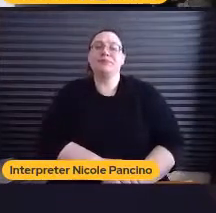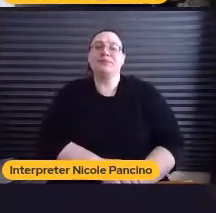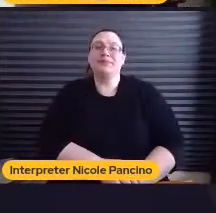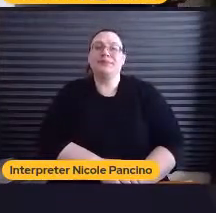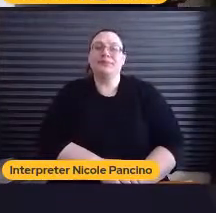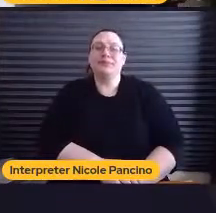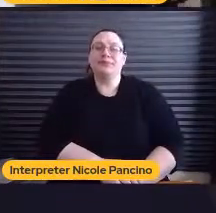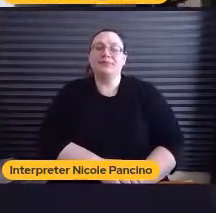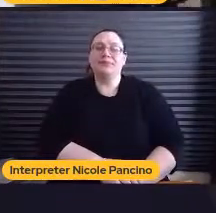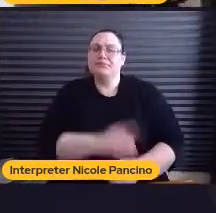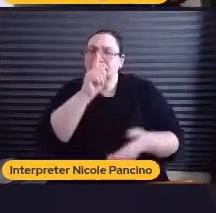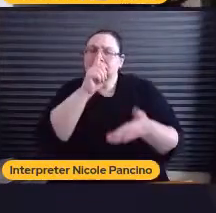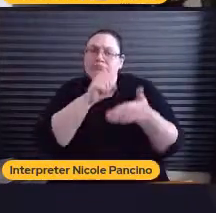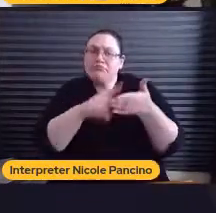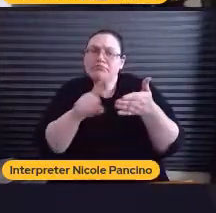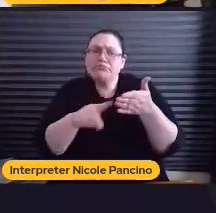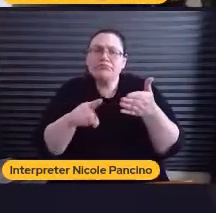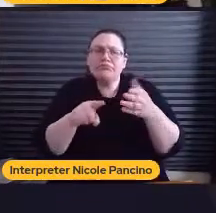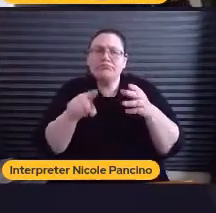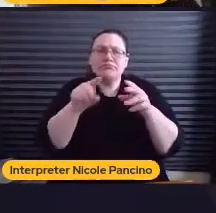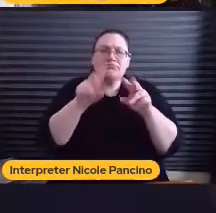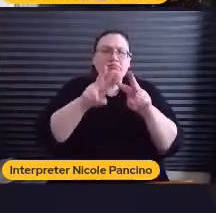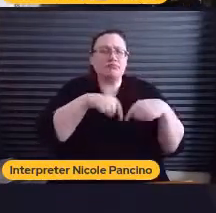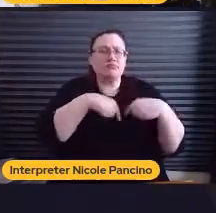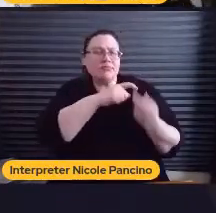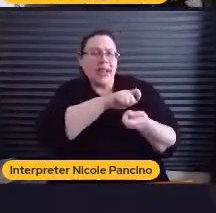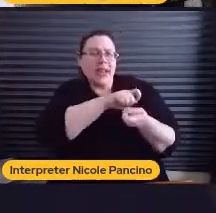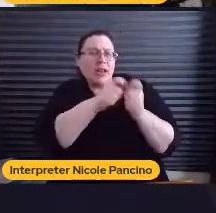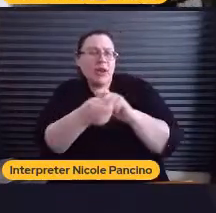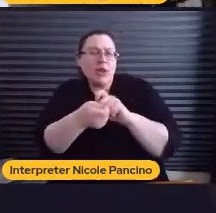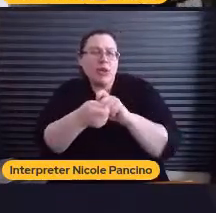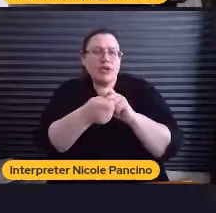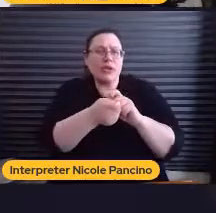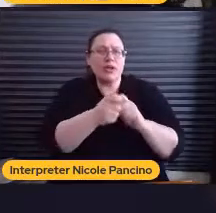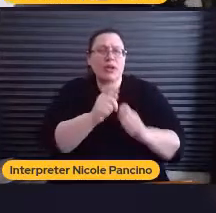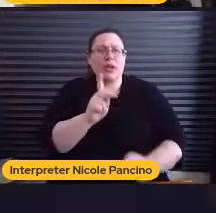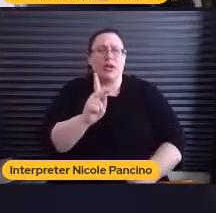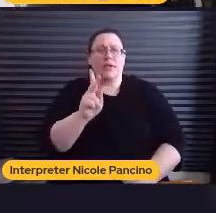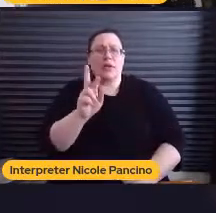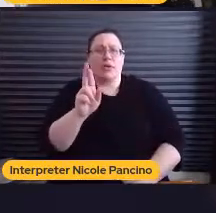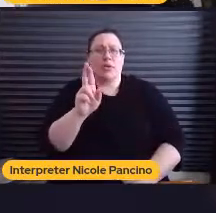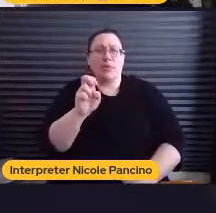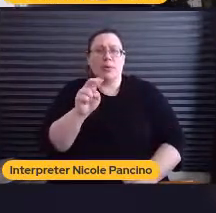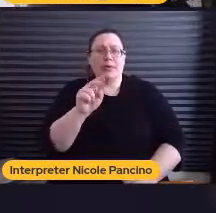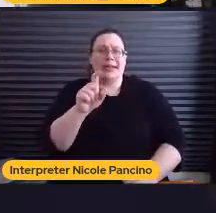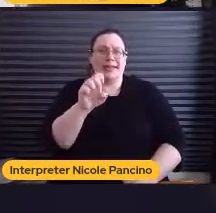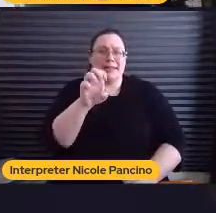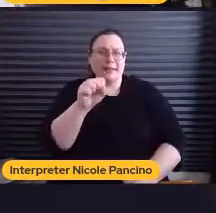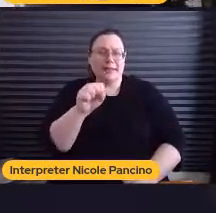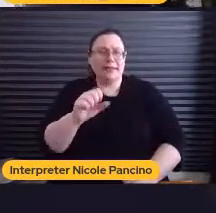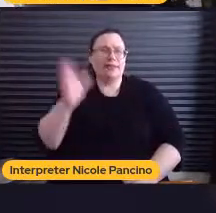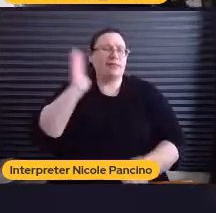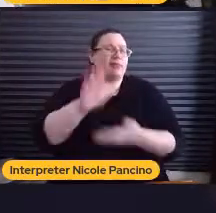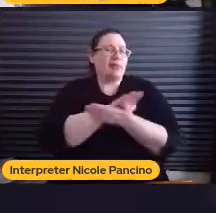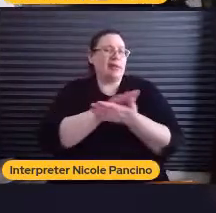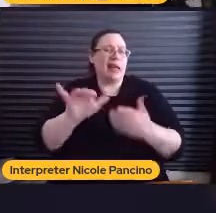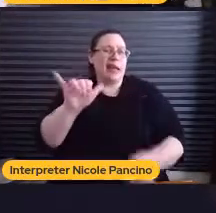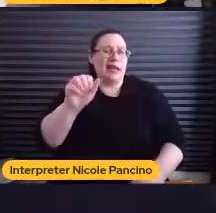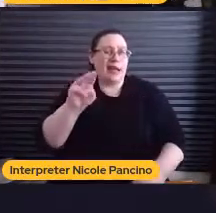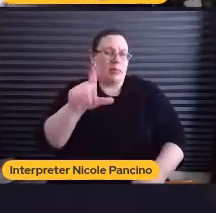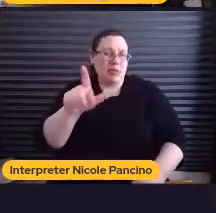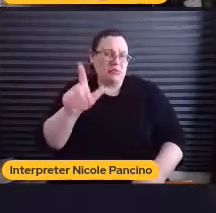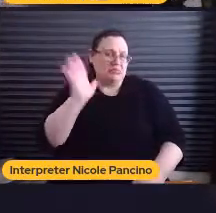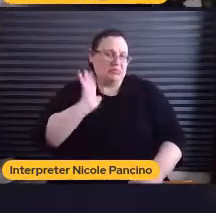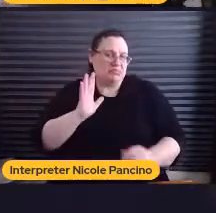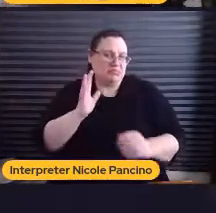To explore that, let's have a look at the evolution of writing Kubernetes manifests. So initially there was like plain YAML manifests.